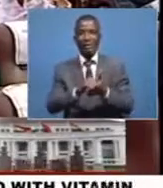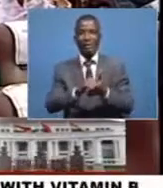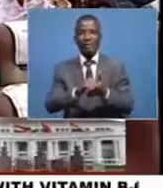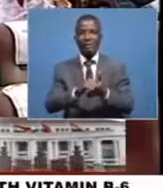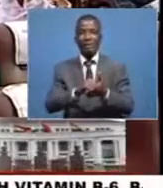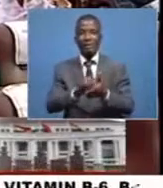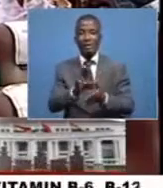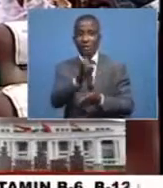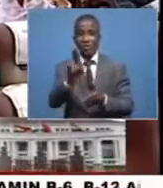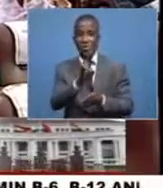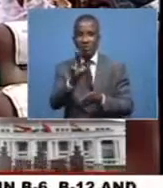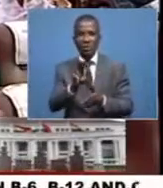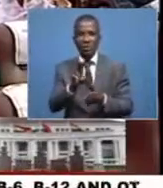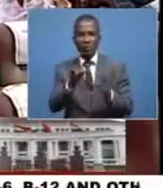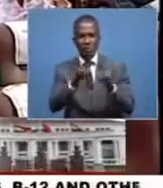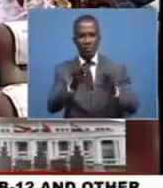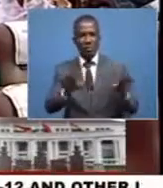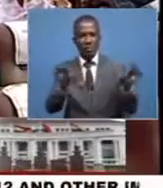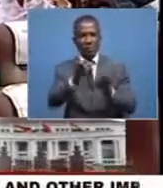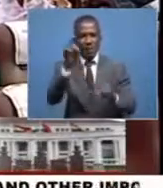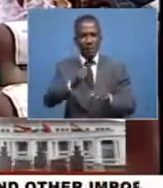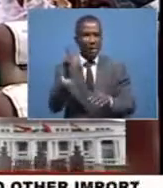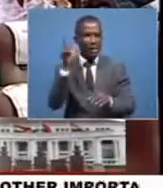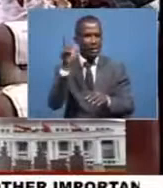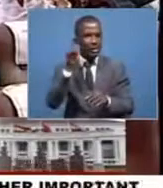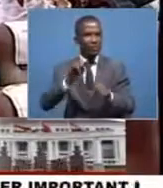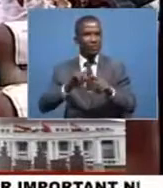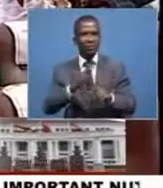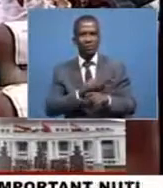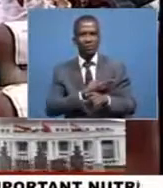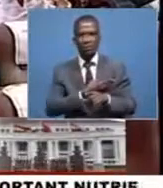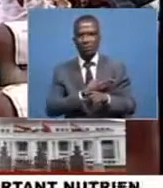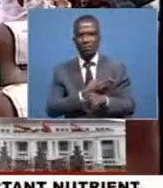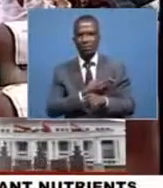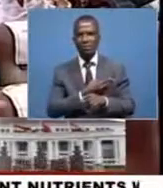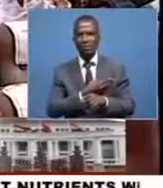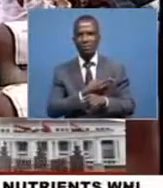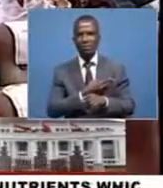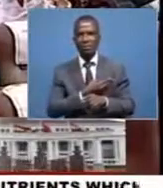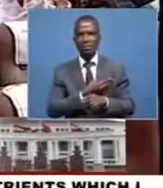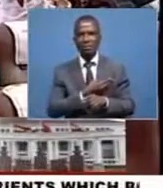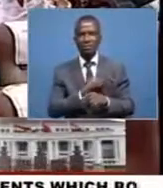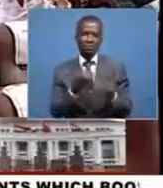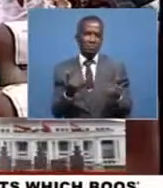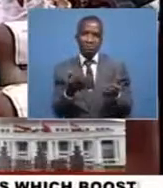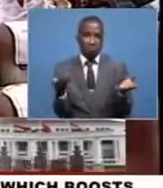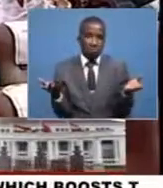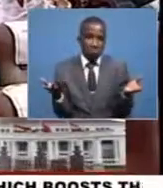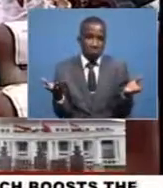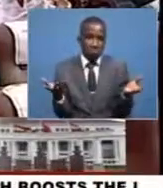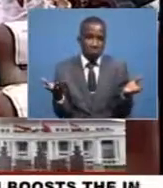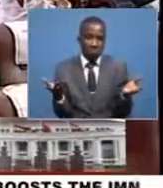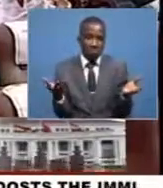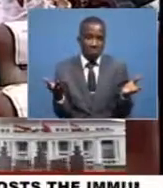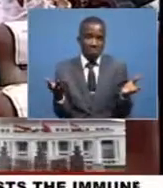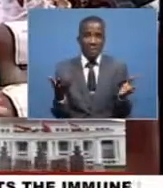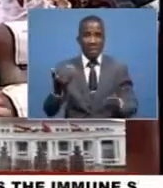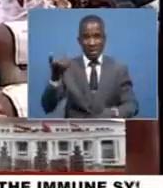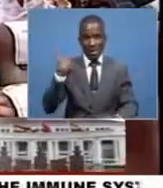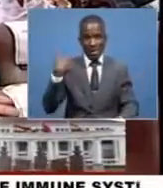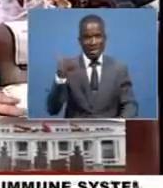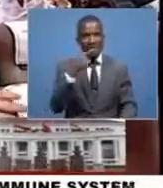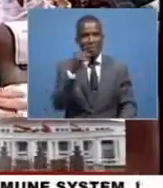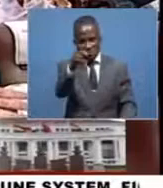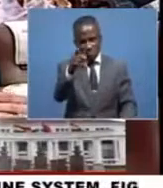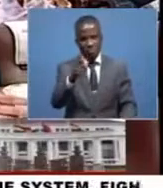we believe, would also have to be heard in order. Very well, my lords, we are drawing your attention to it because we